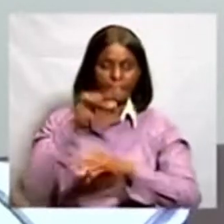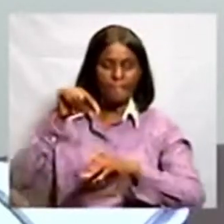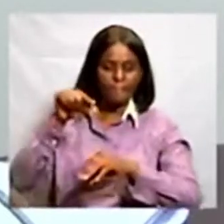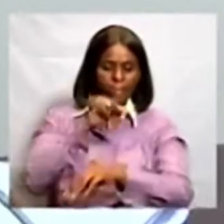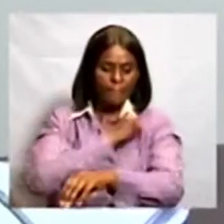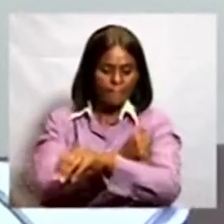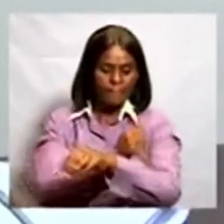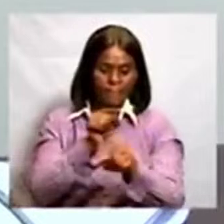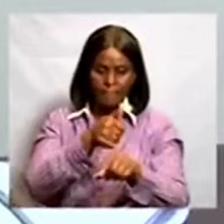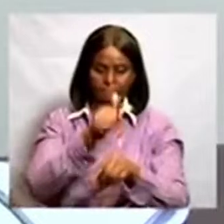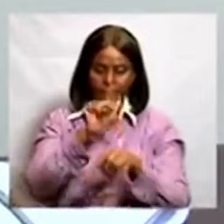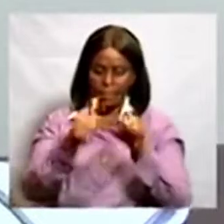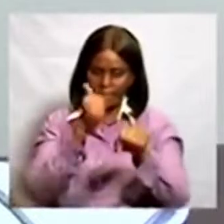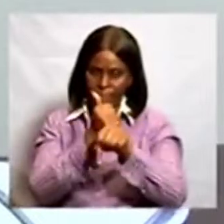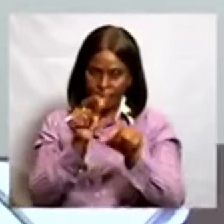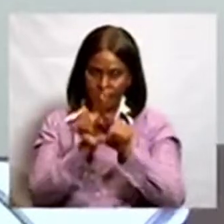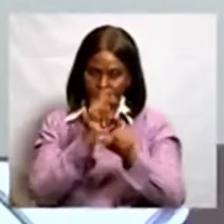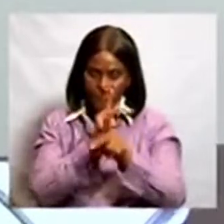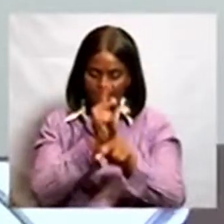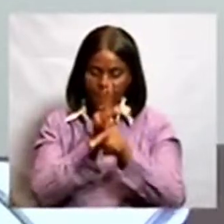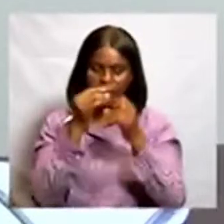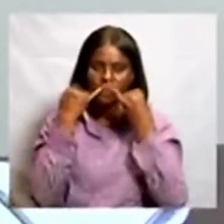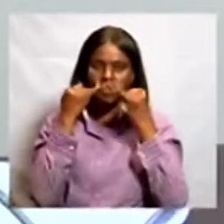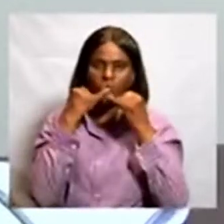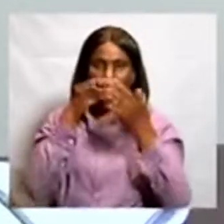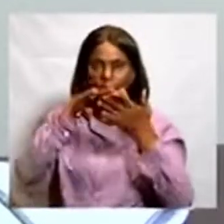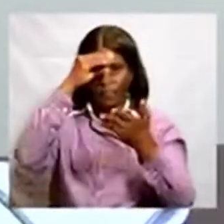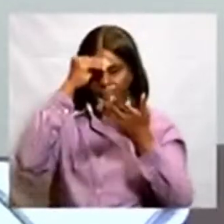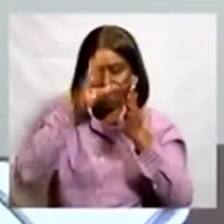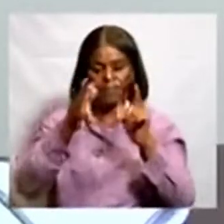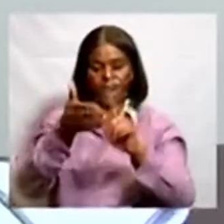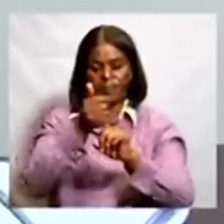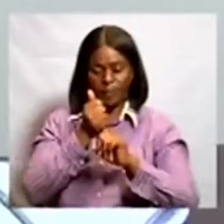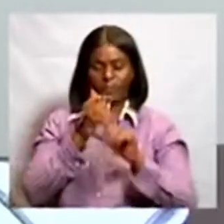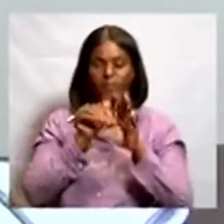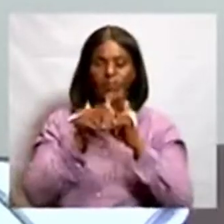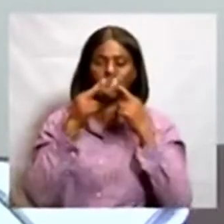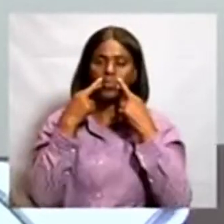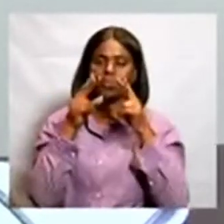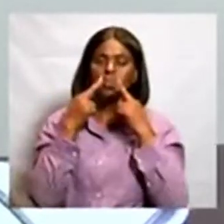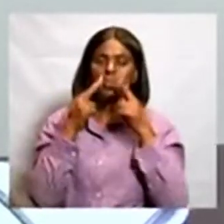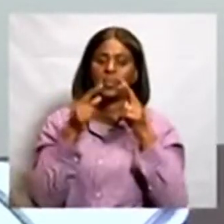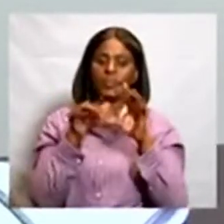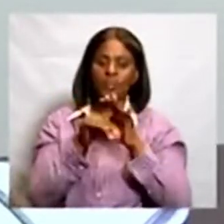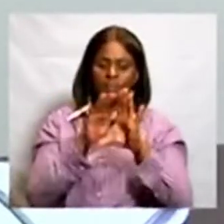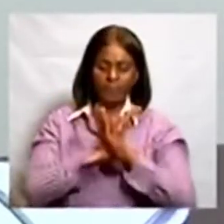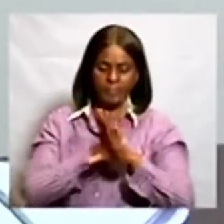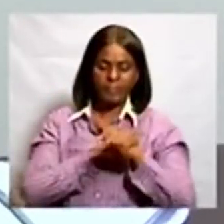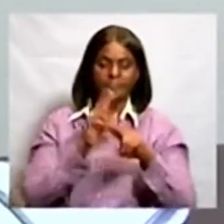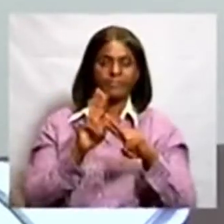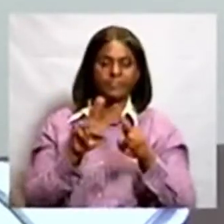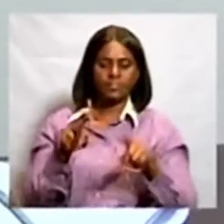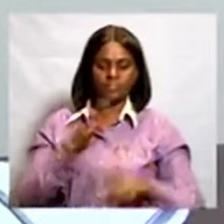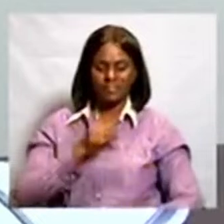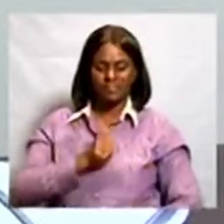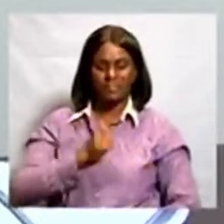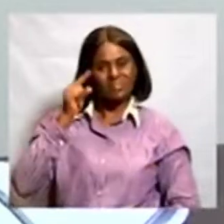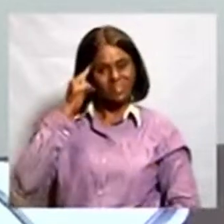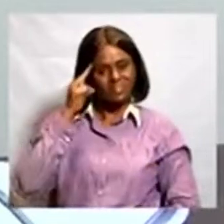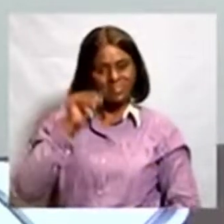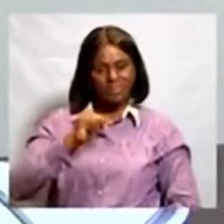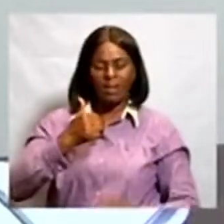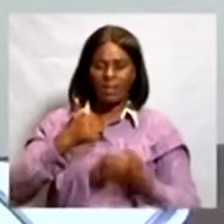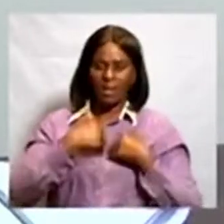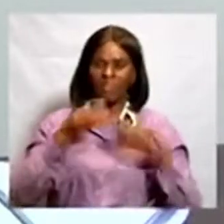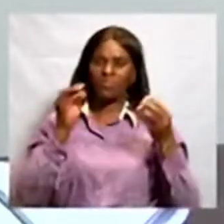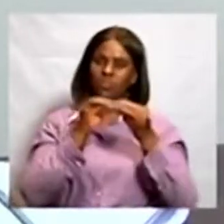to establish and maintain a database of learner achievements in Zambia. Chair, I think there's been a lot of